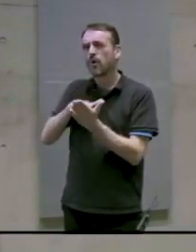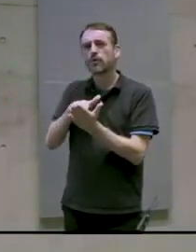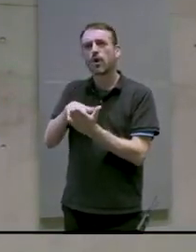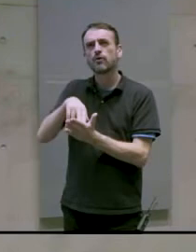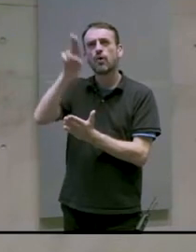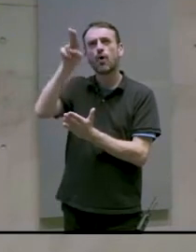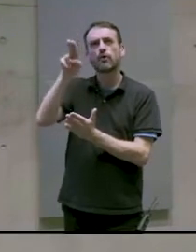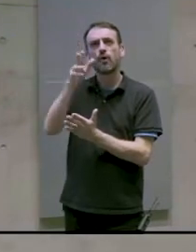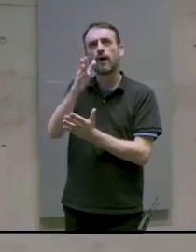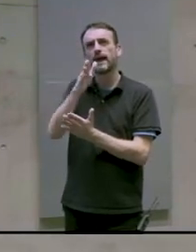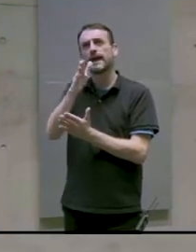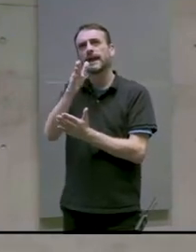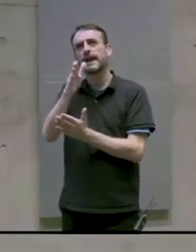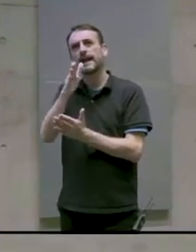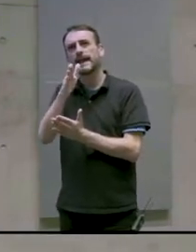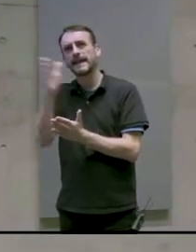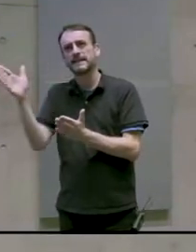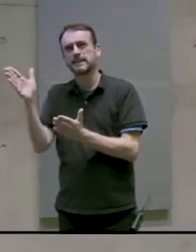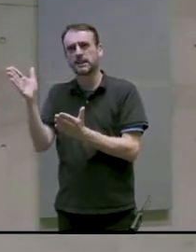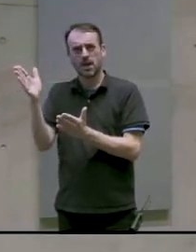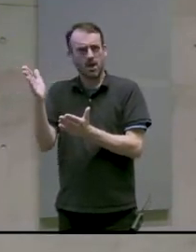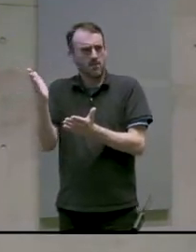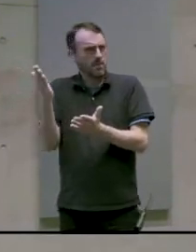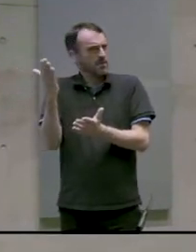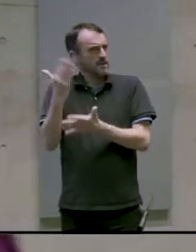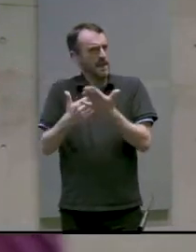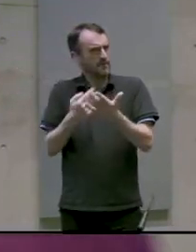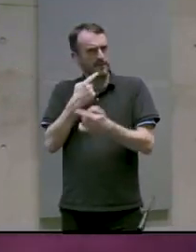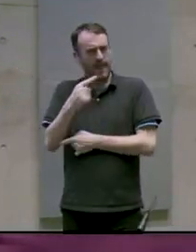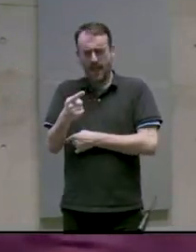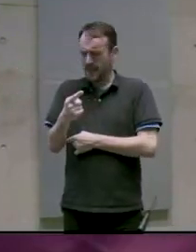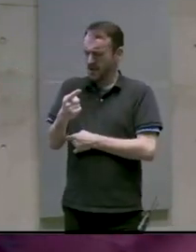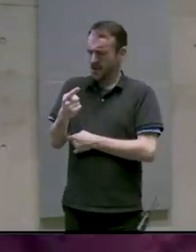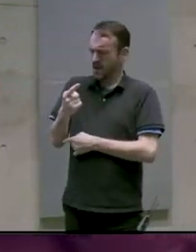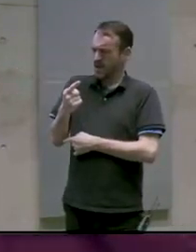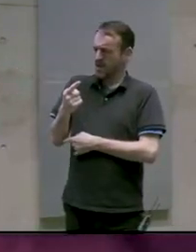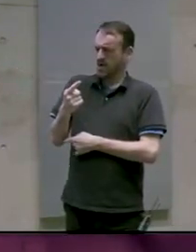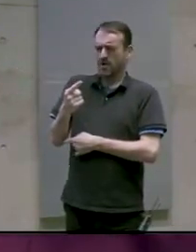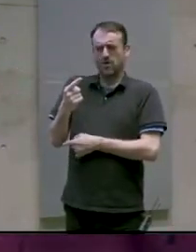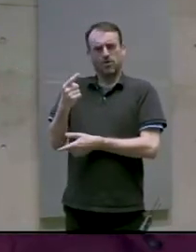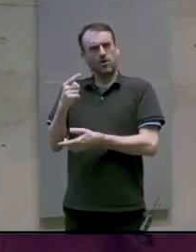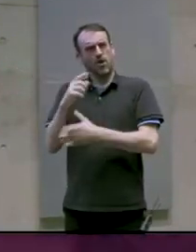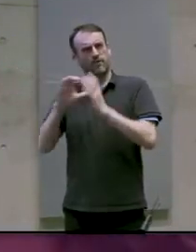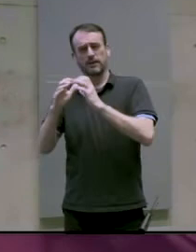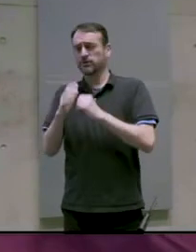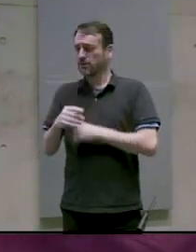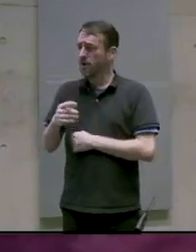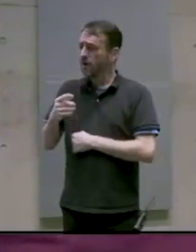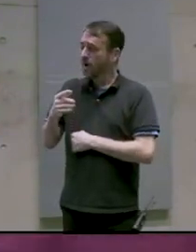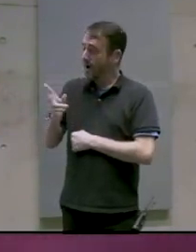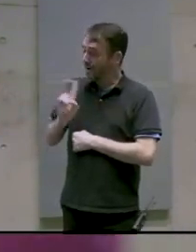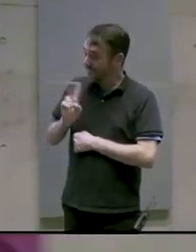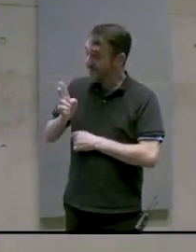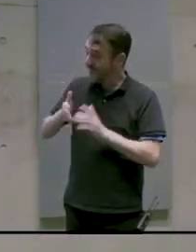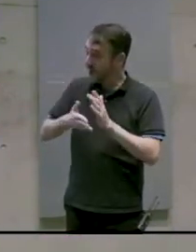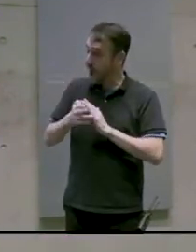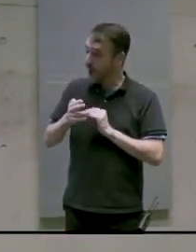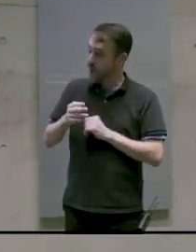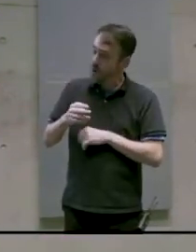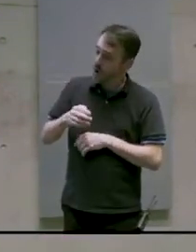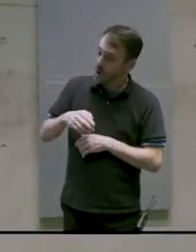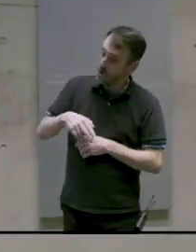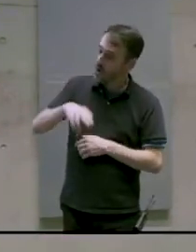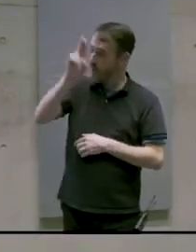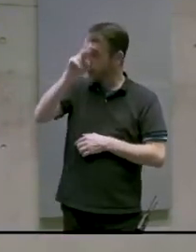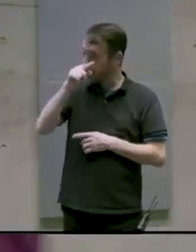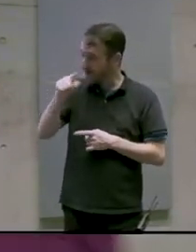ever say that to a real person? Should we go north or west or east? And it's like, should we go up towards the church or down over to that shop over